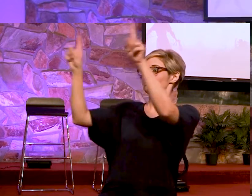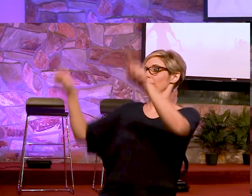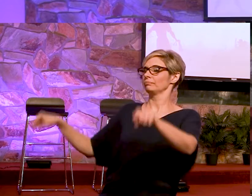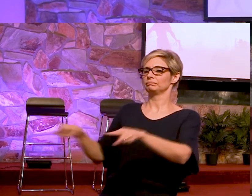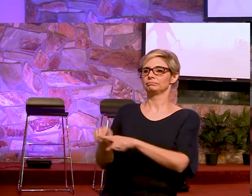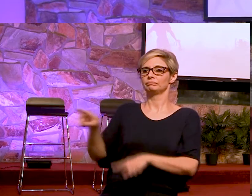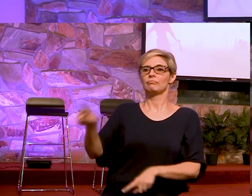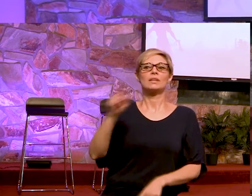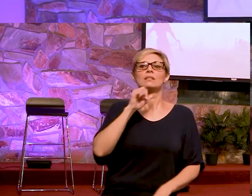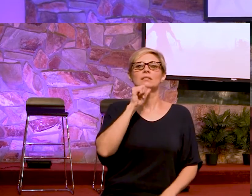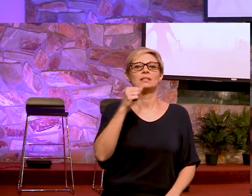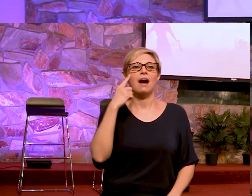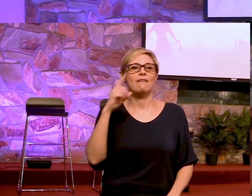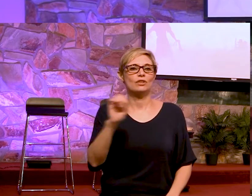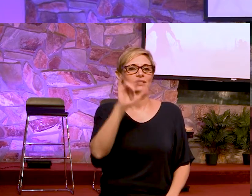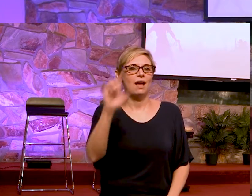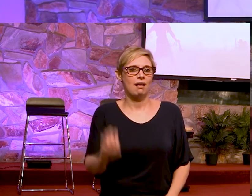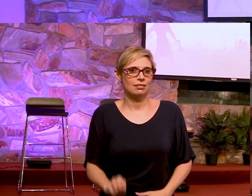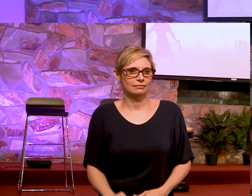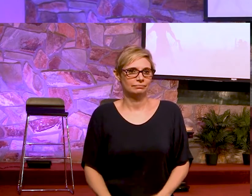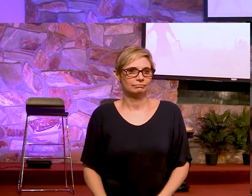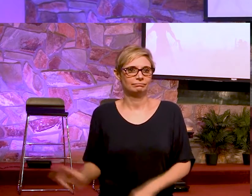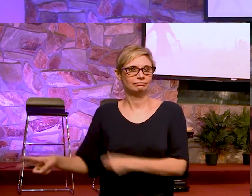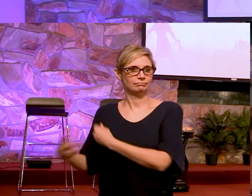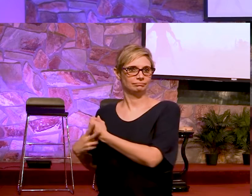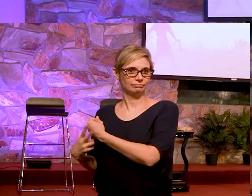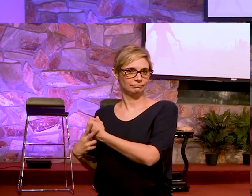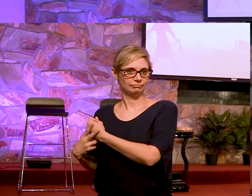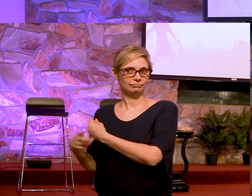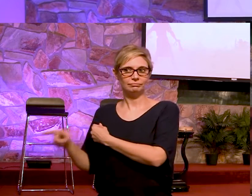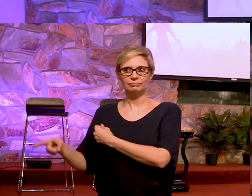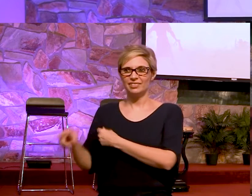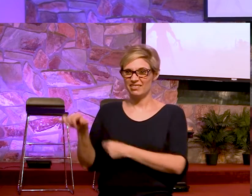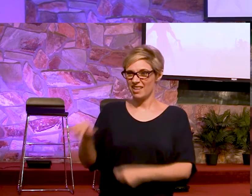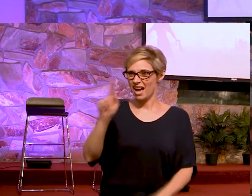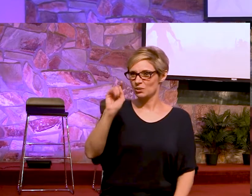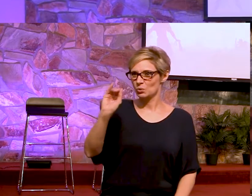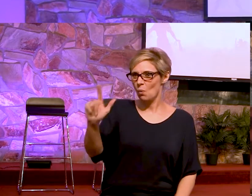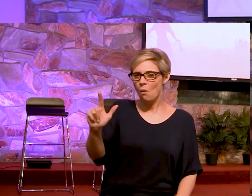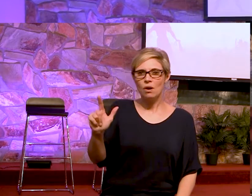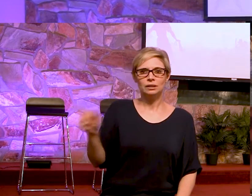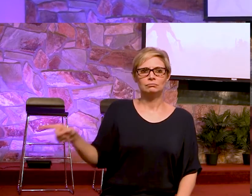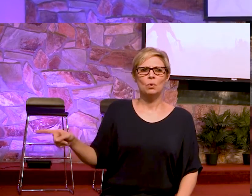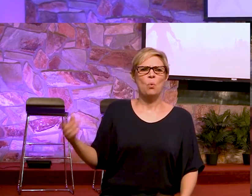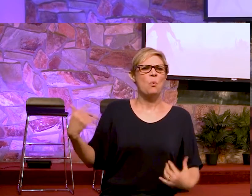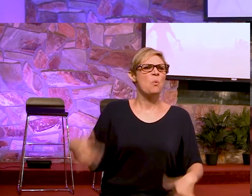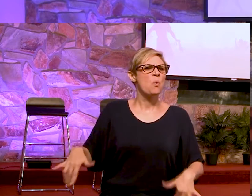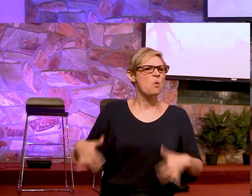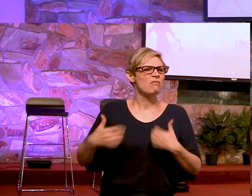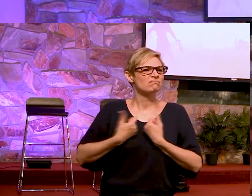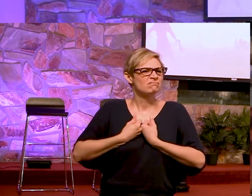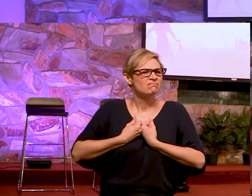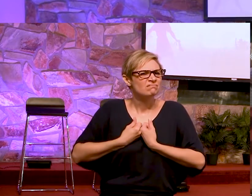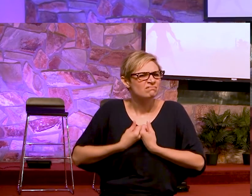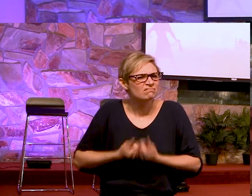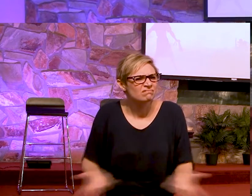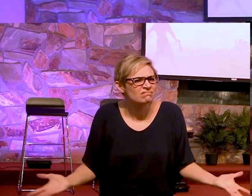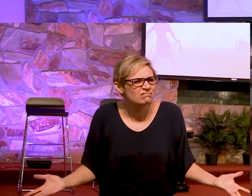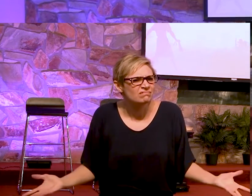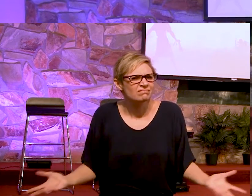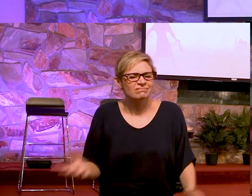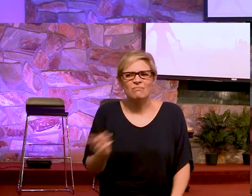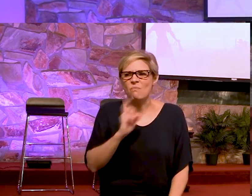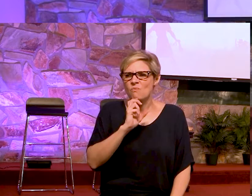"Not for sale." And this tool was worn out, it was